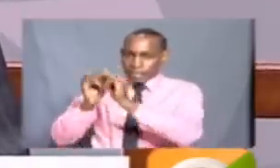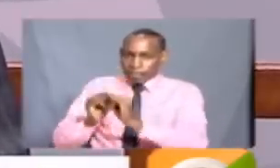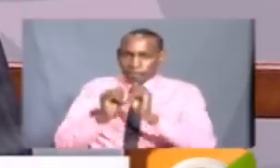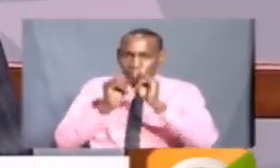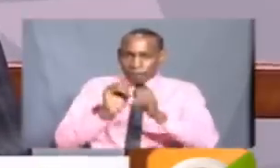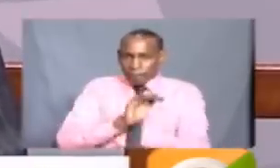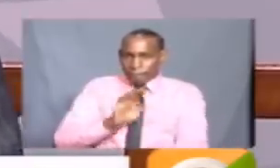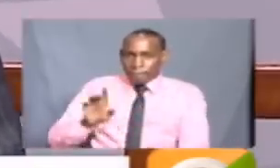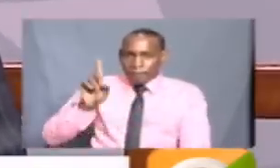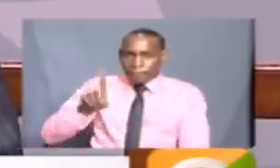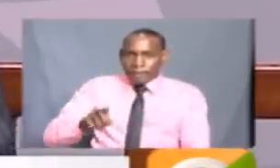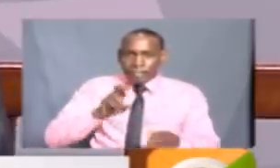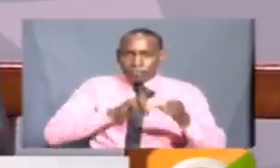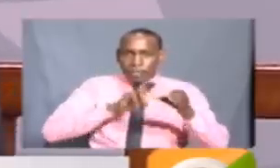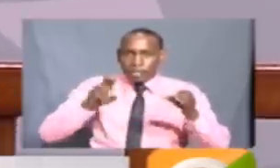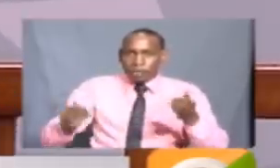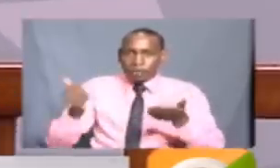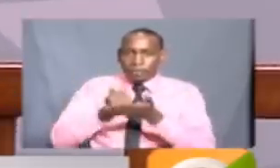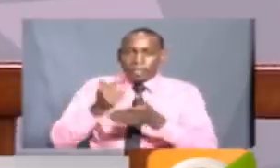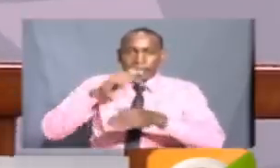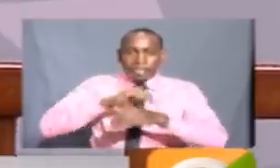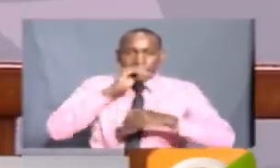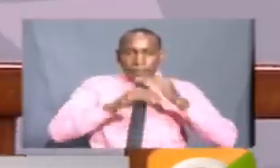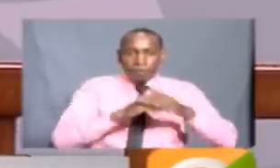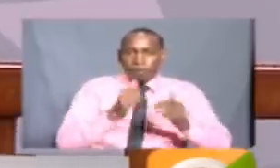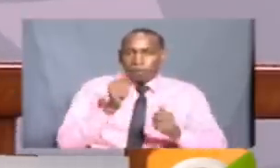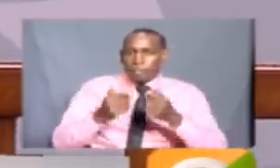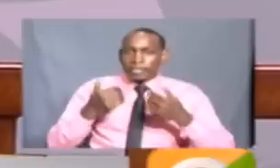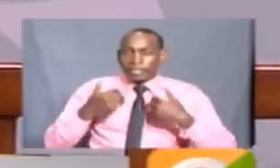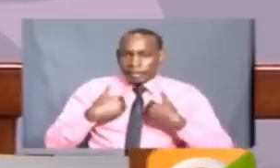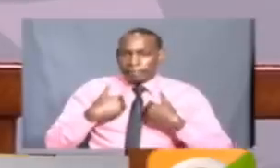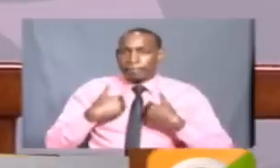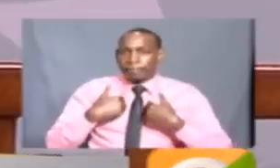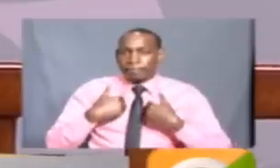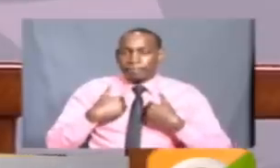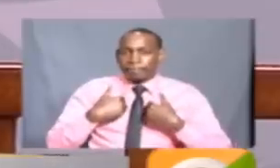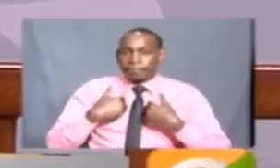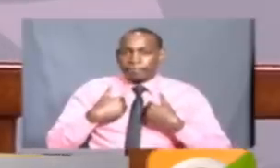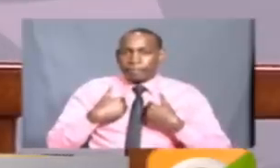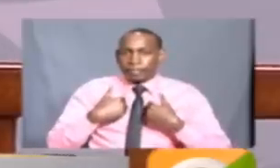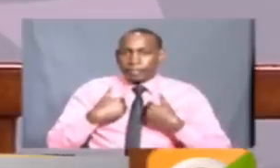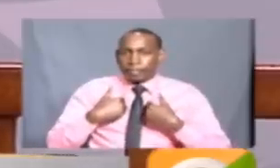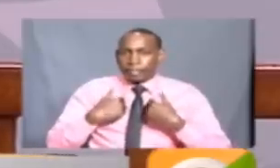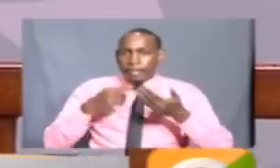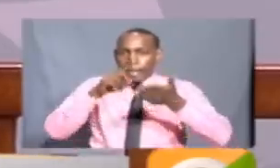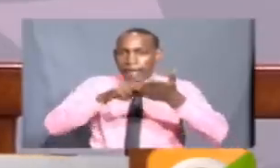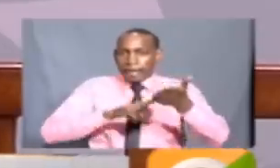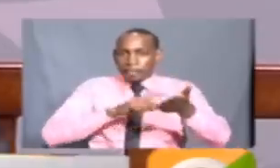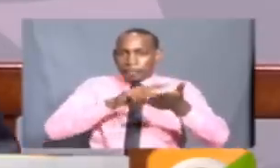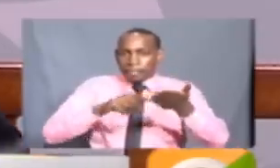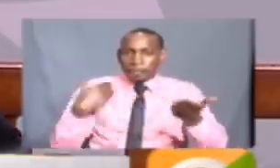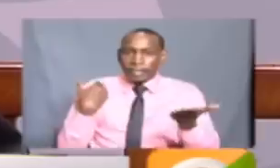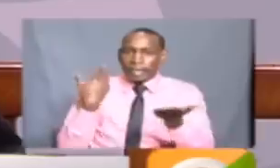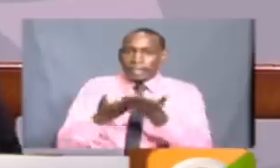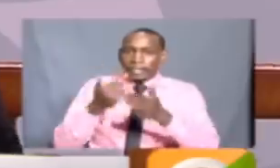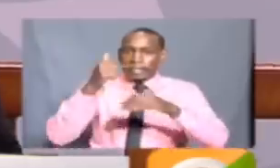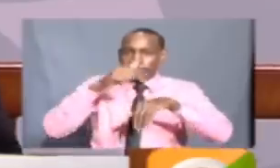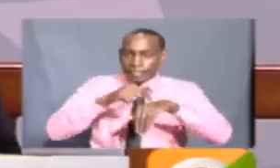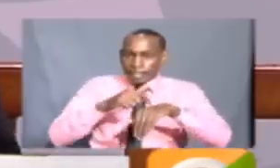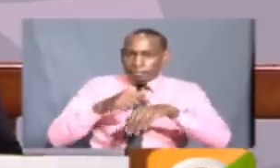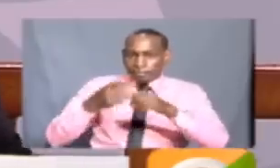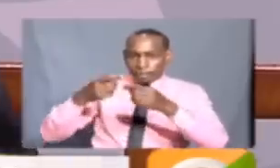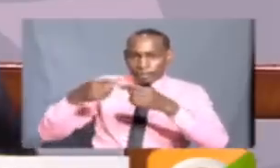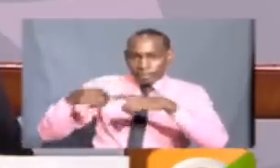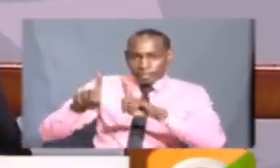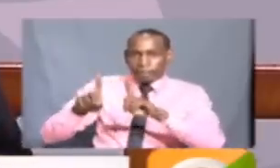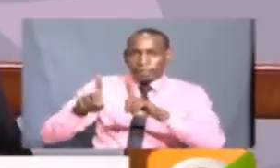ought to leave office during the whole period that they are facing these accusations until they prove themselves, until they are